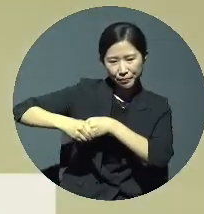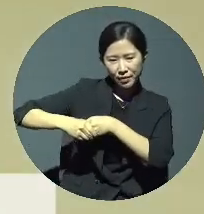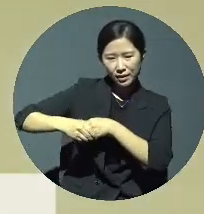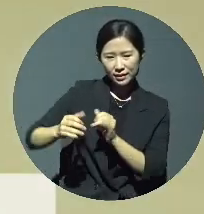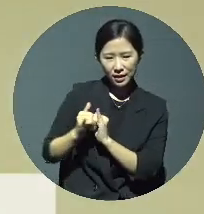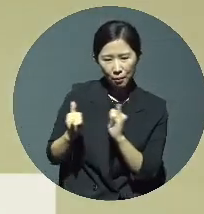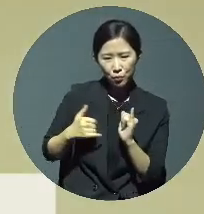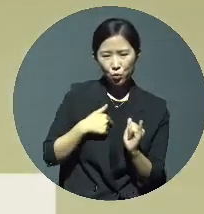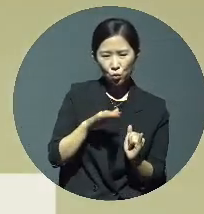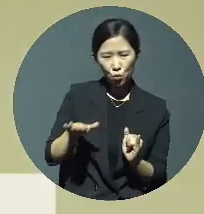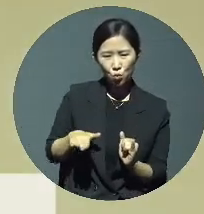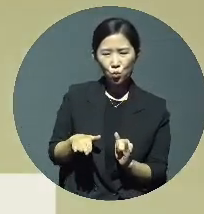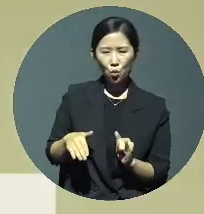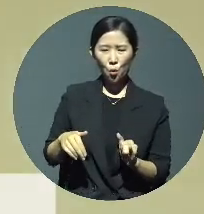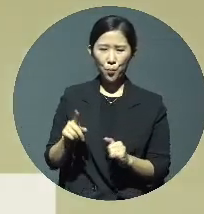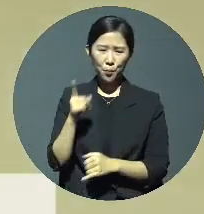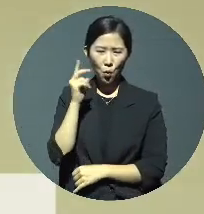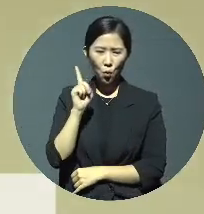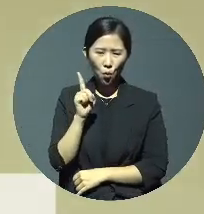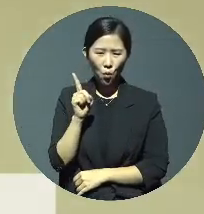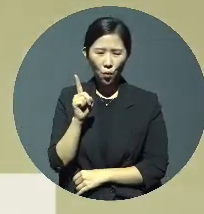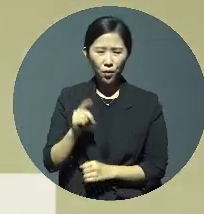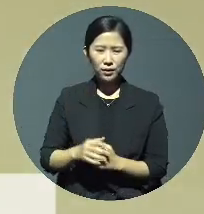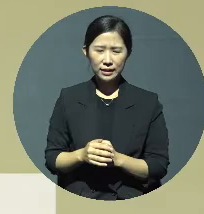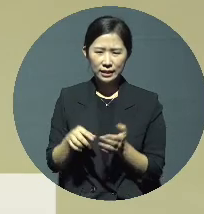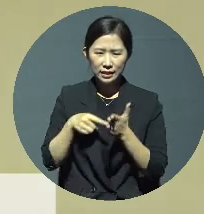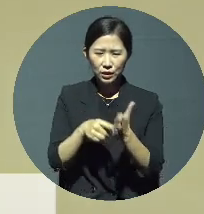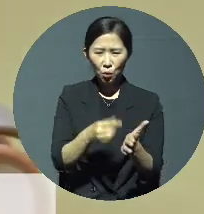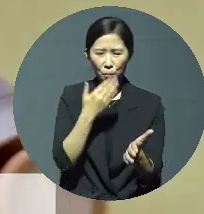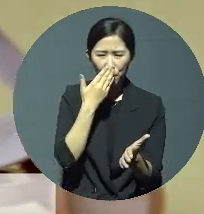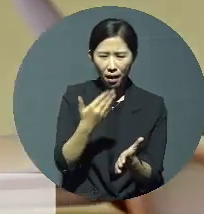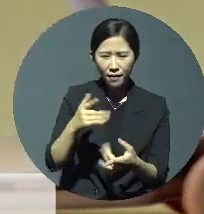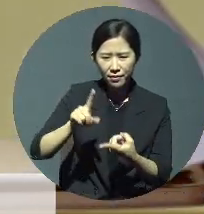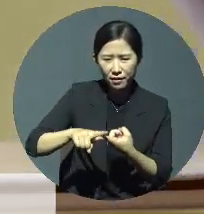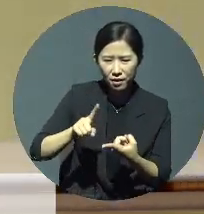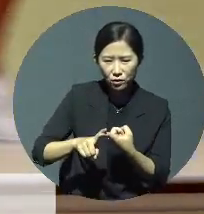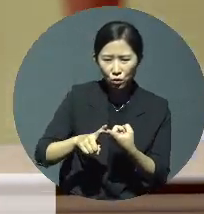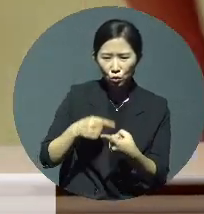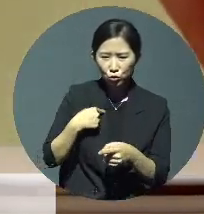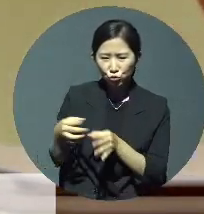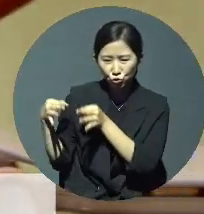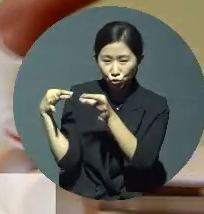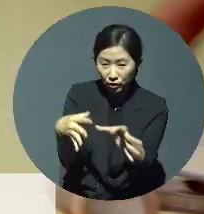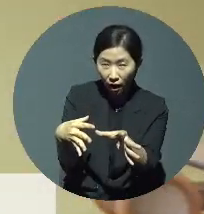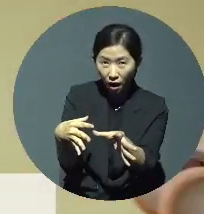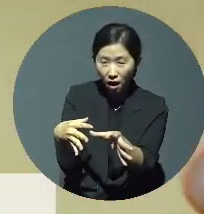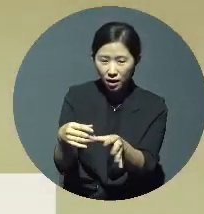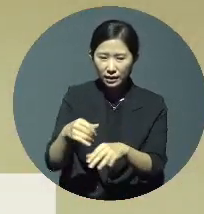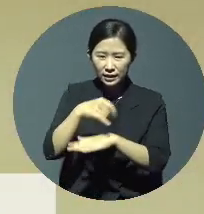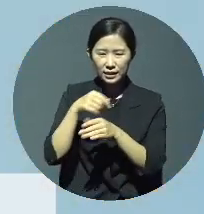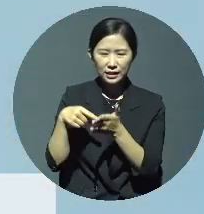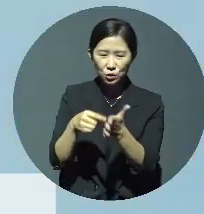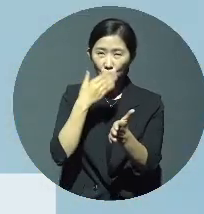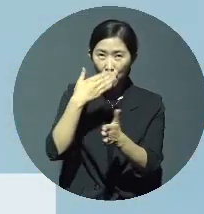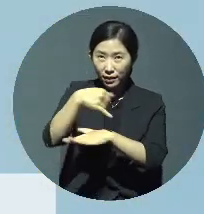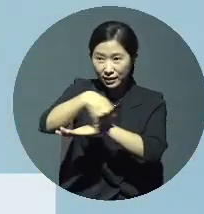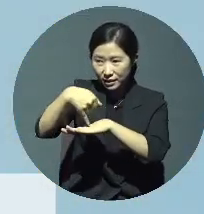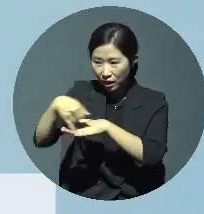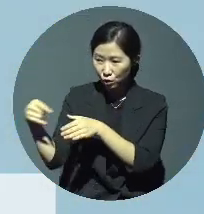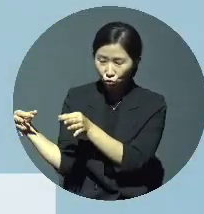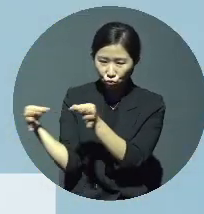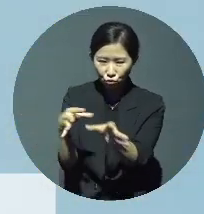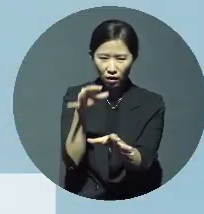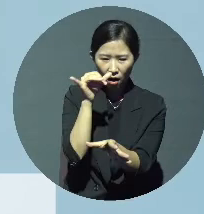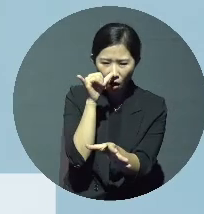Europe, US to Asia, to also invest in the use of a sustainable material, meaning that